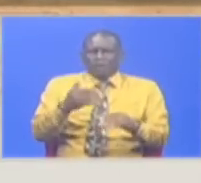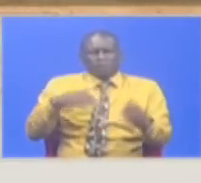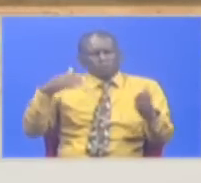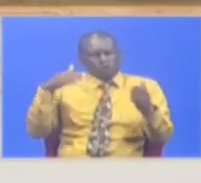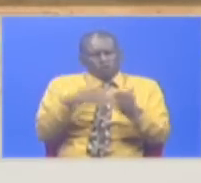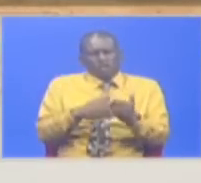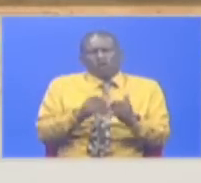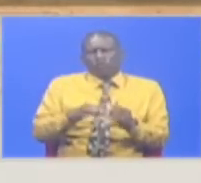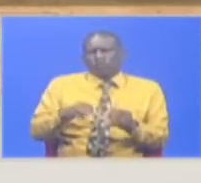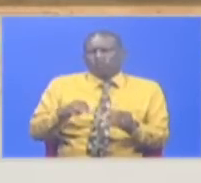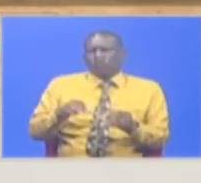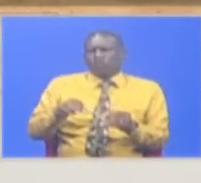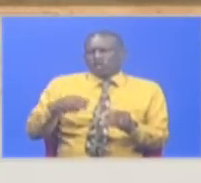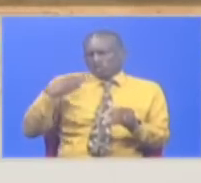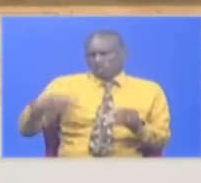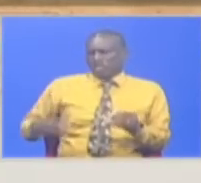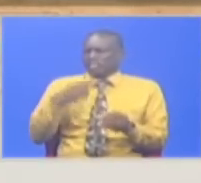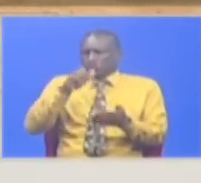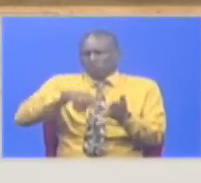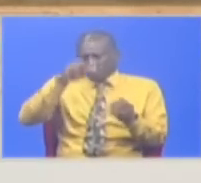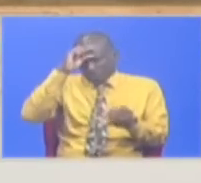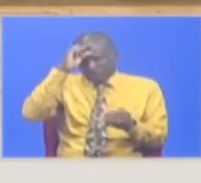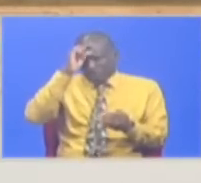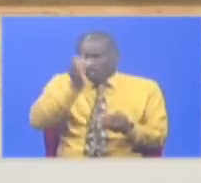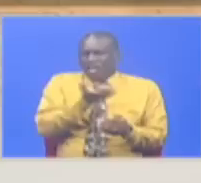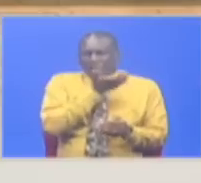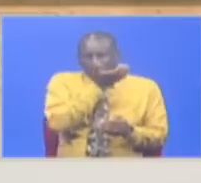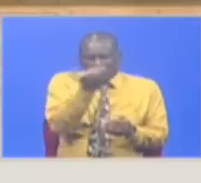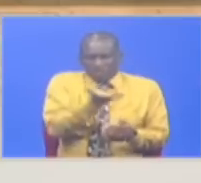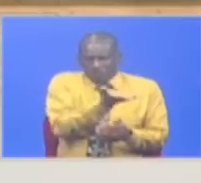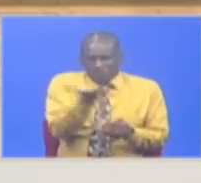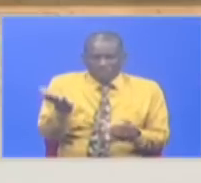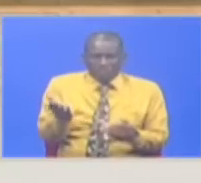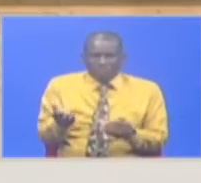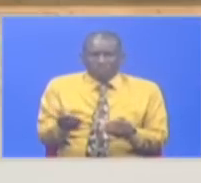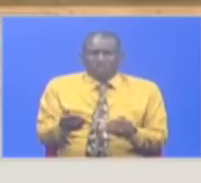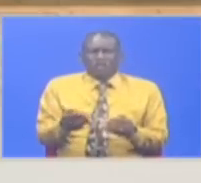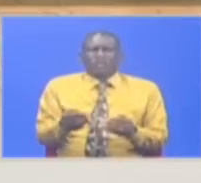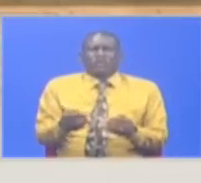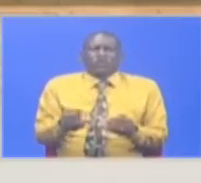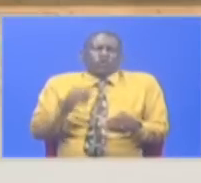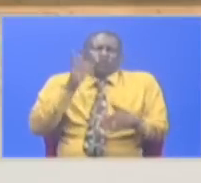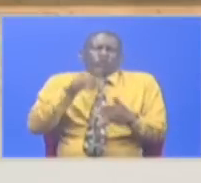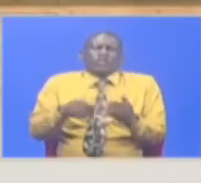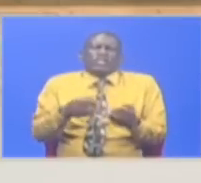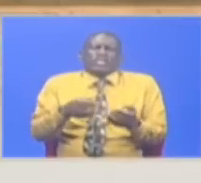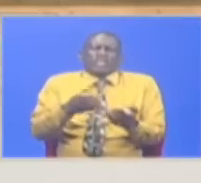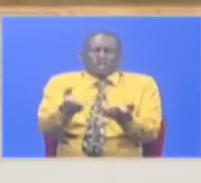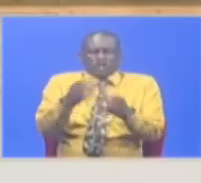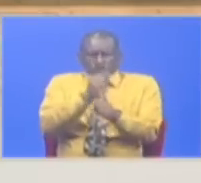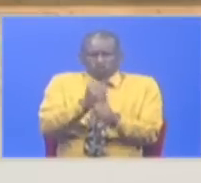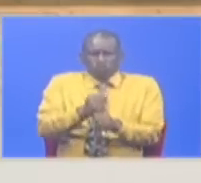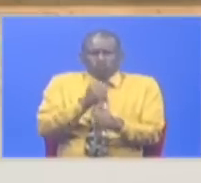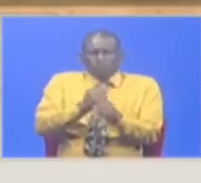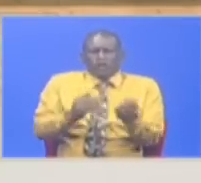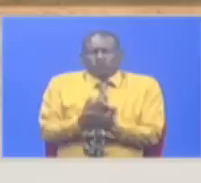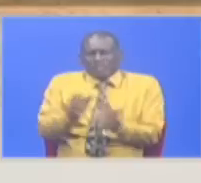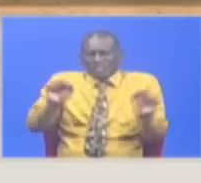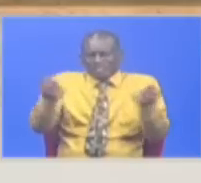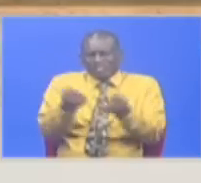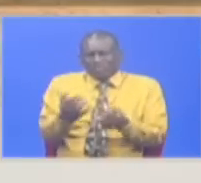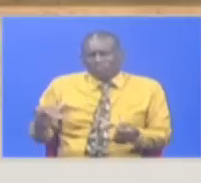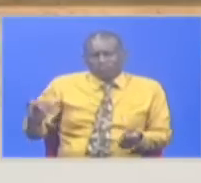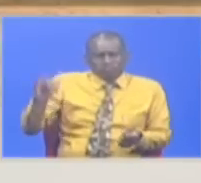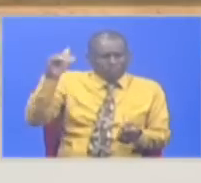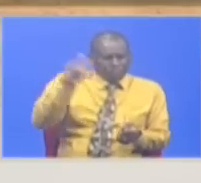say the government's neglect of keeping them in the loop of what they intend to do to ensure the safe return of their kin